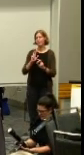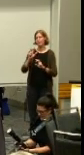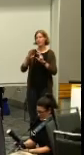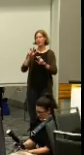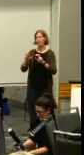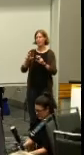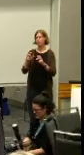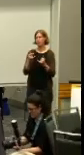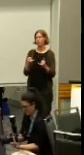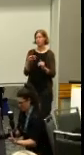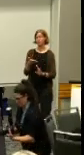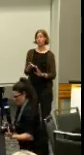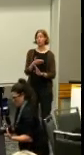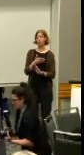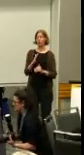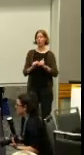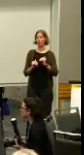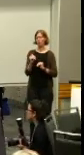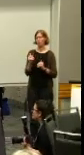pre-construction?